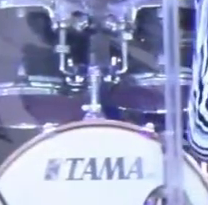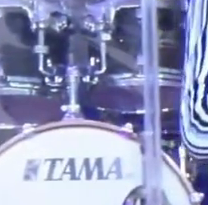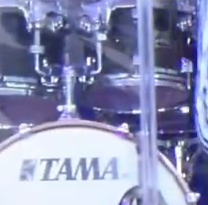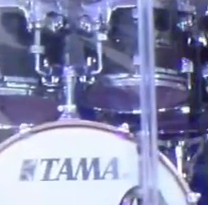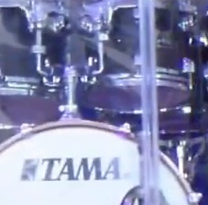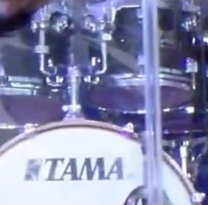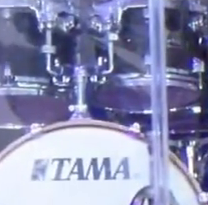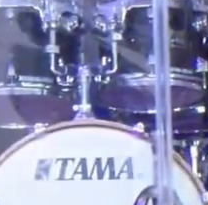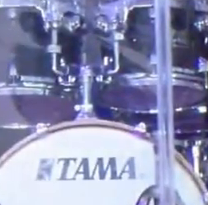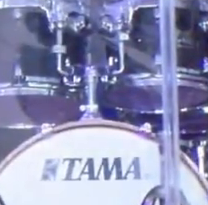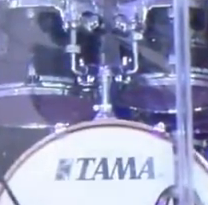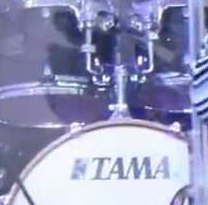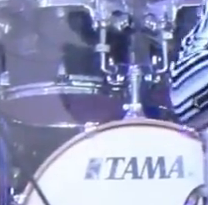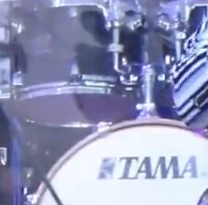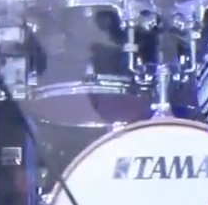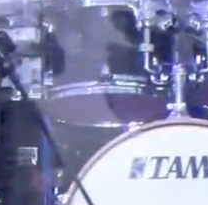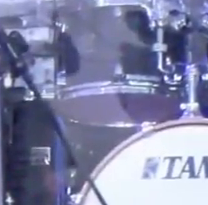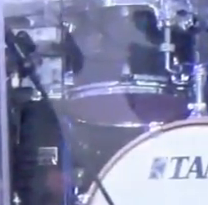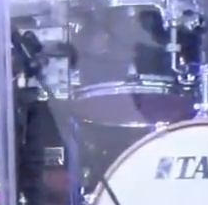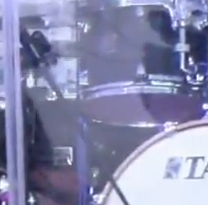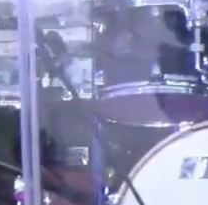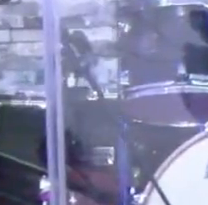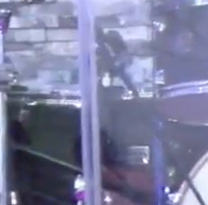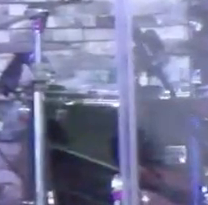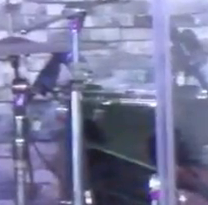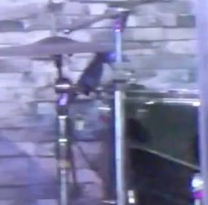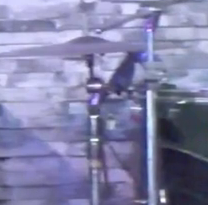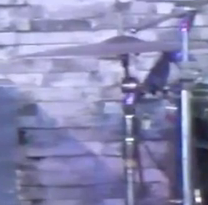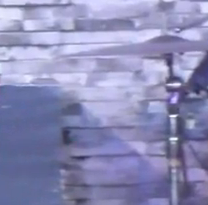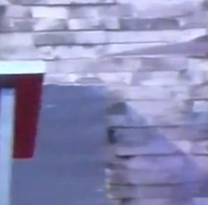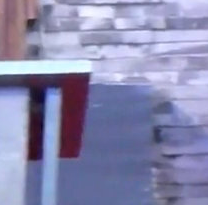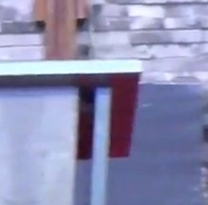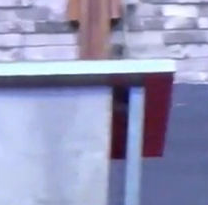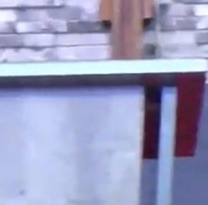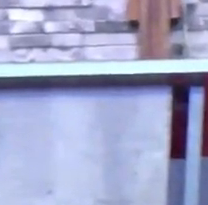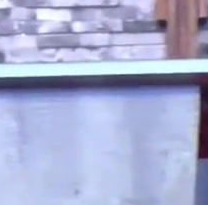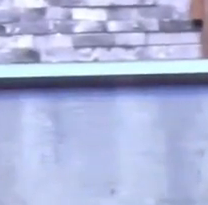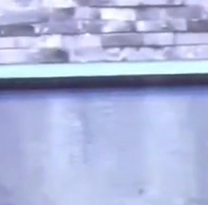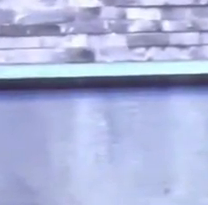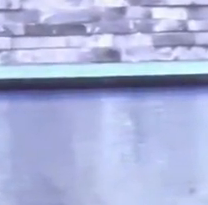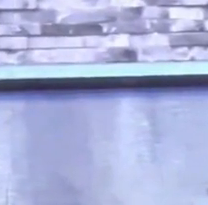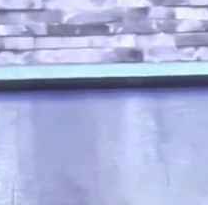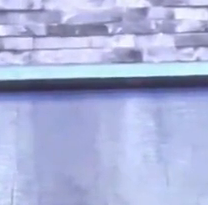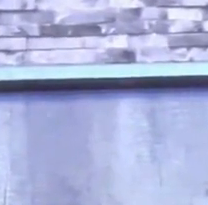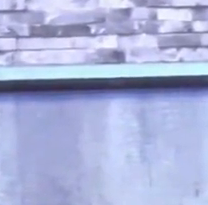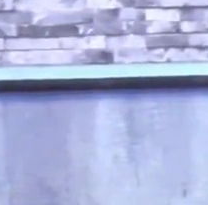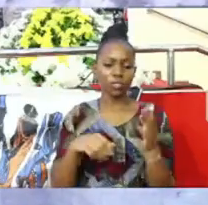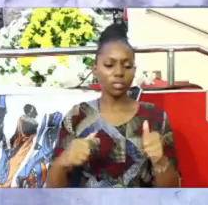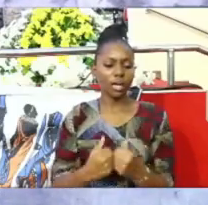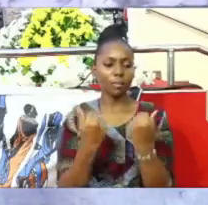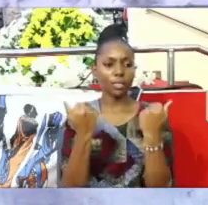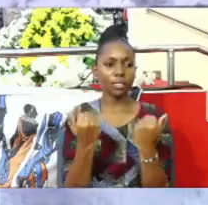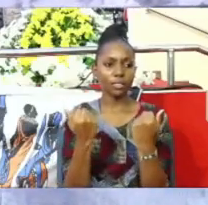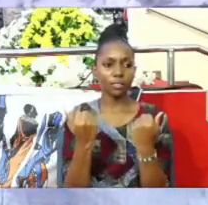in your past. Sijui watu wameona nini nyuma yako. We are not denying what may have happened. Atukatai kile ambacho kinaweza kuwa kilitendeka. But I'm